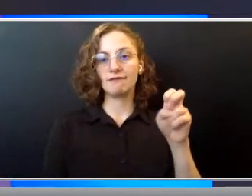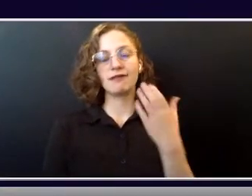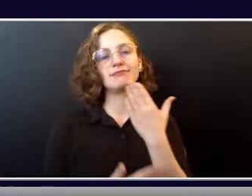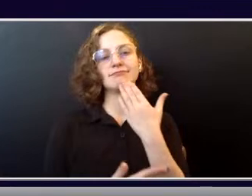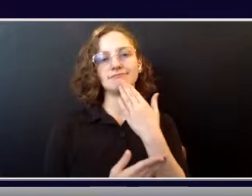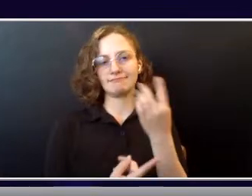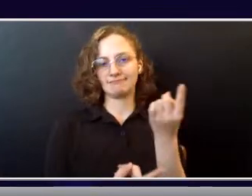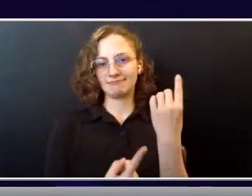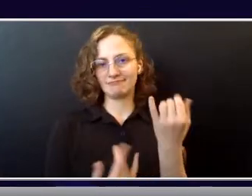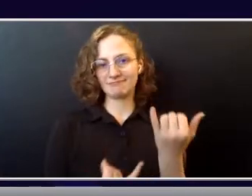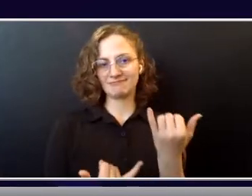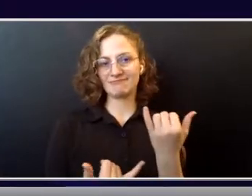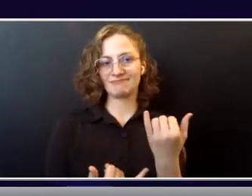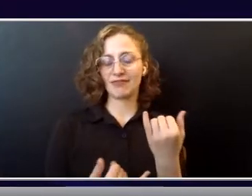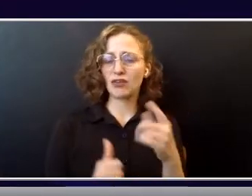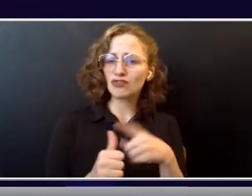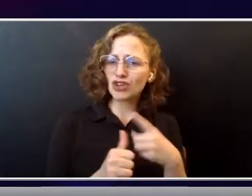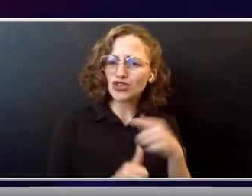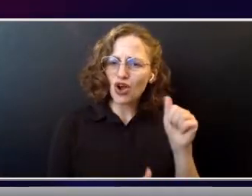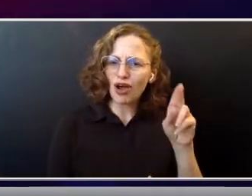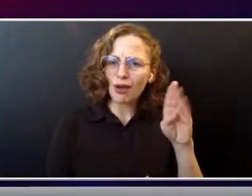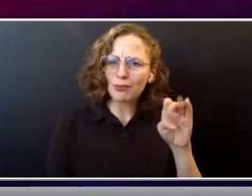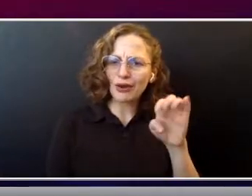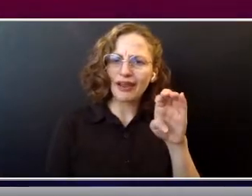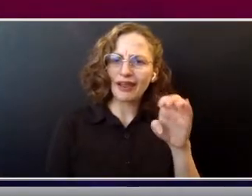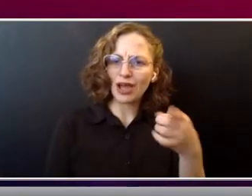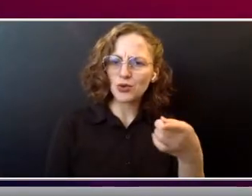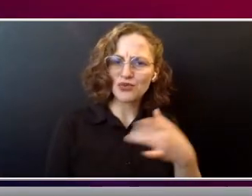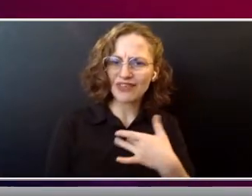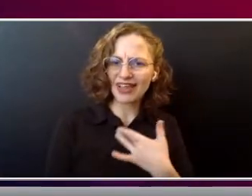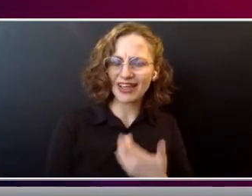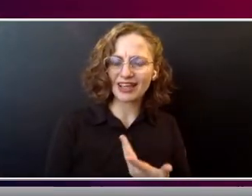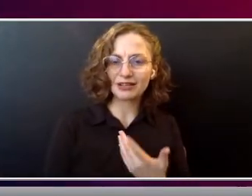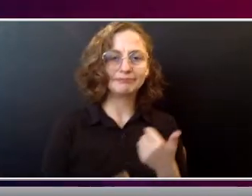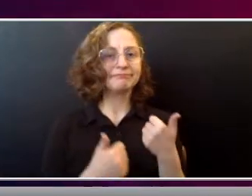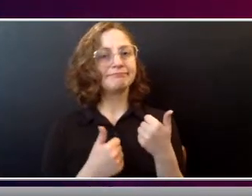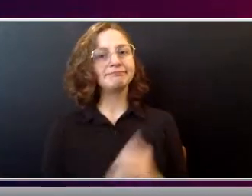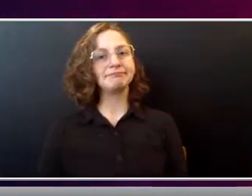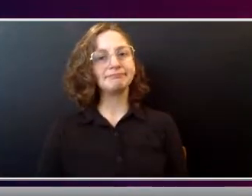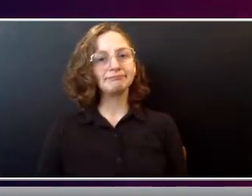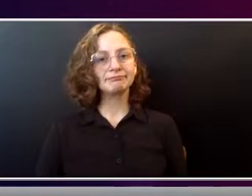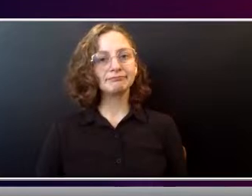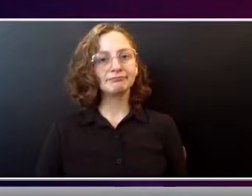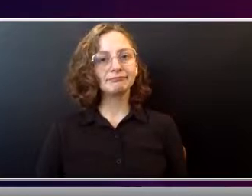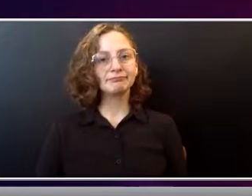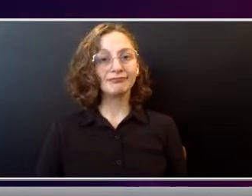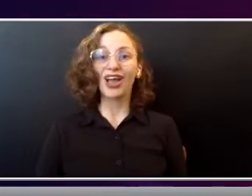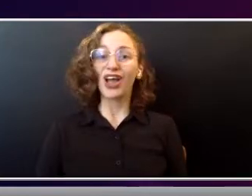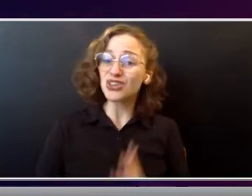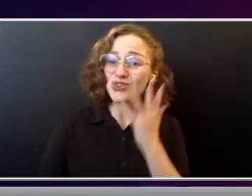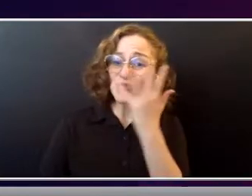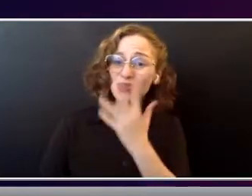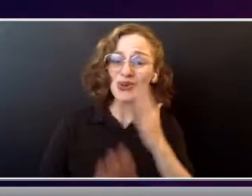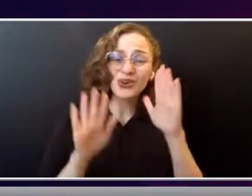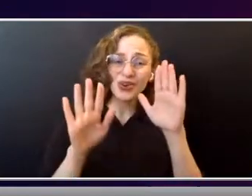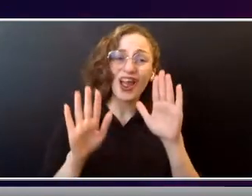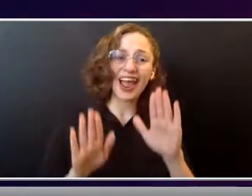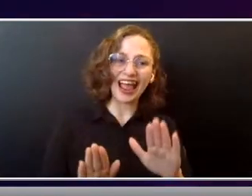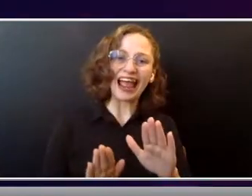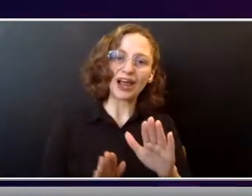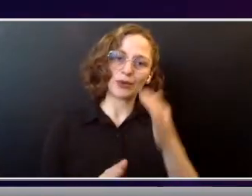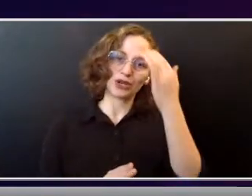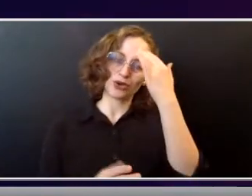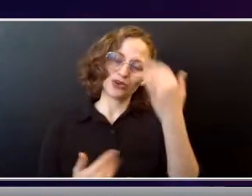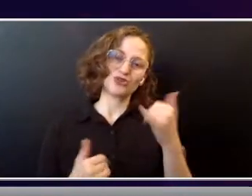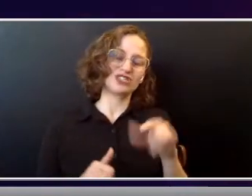Aubrey, first off, how are you feeling? Good. You look great. We know you still have those dreams of becoming a